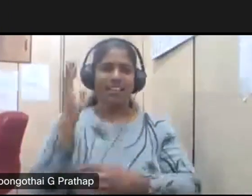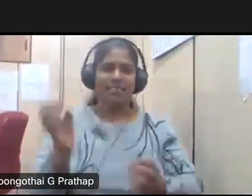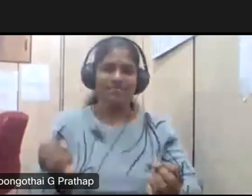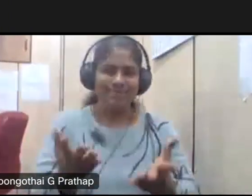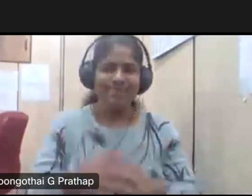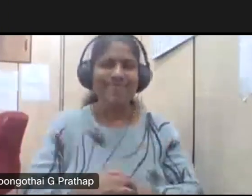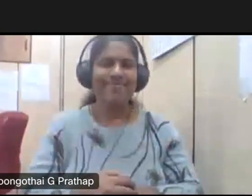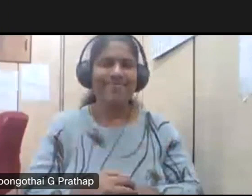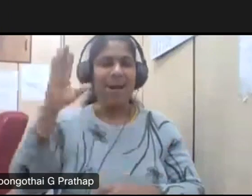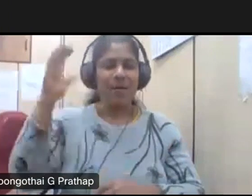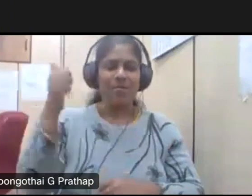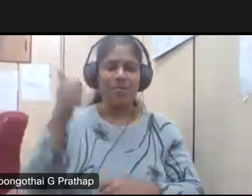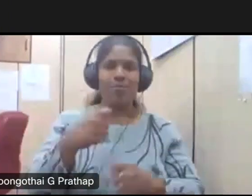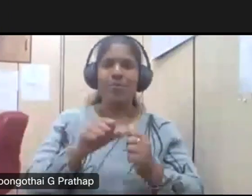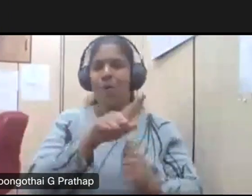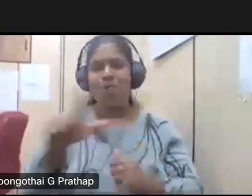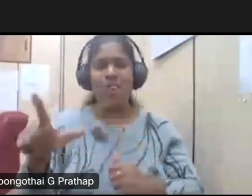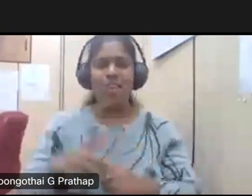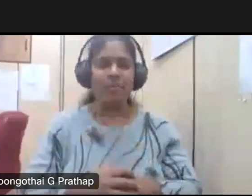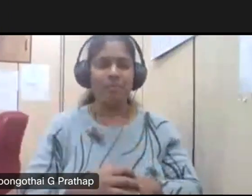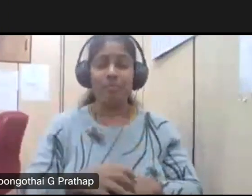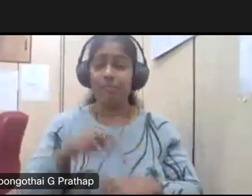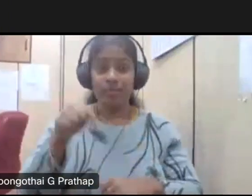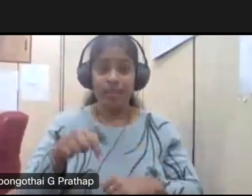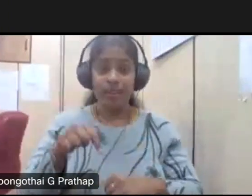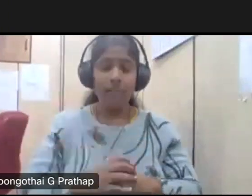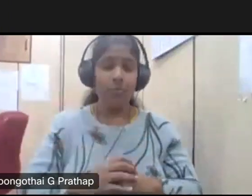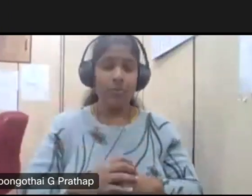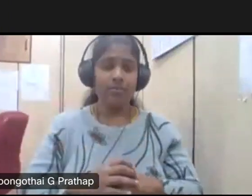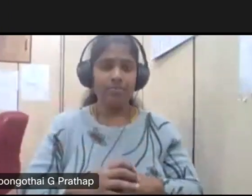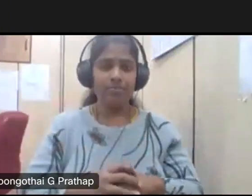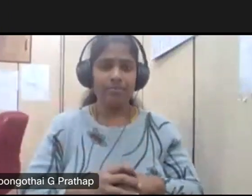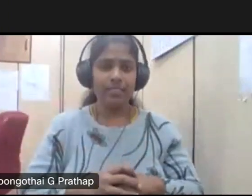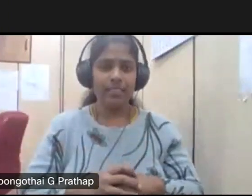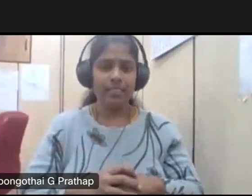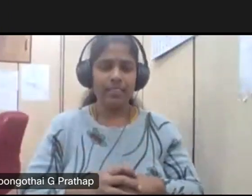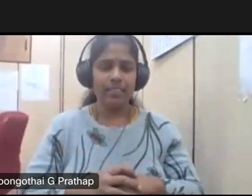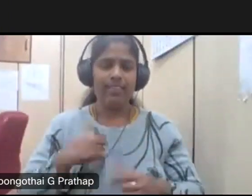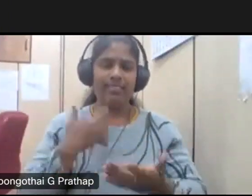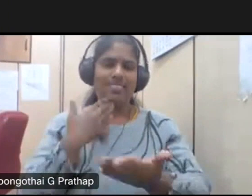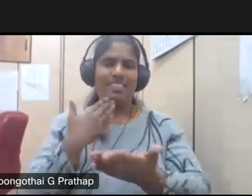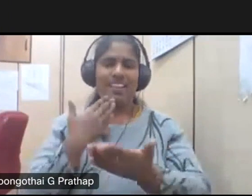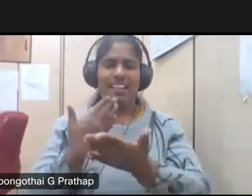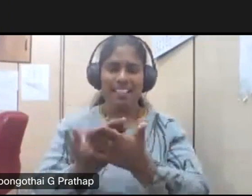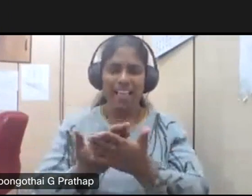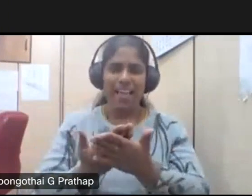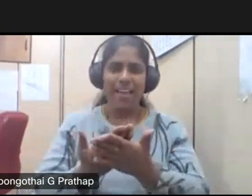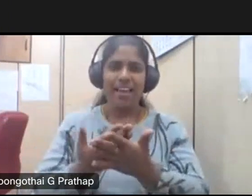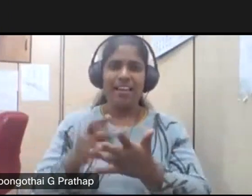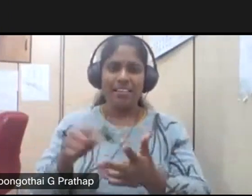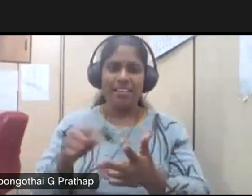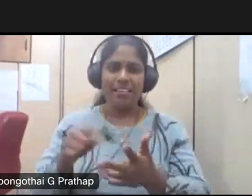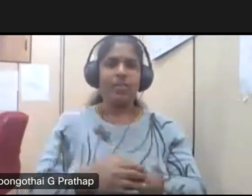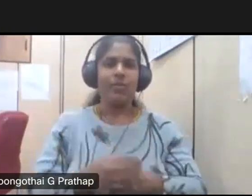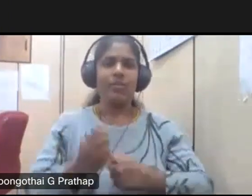Good afternoon, everyone. So today, I'll first of all like to thank the Down Syndrome Federation of